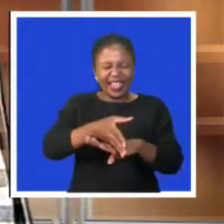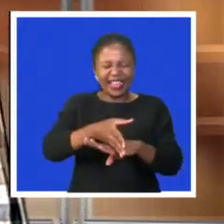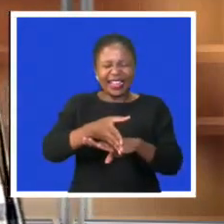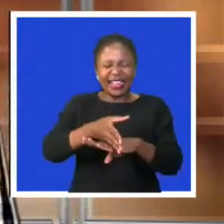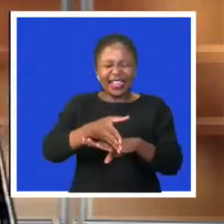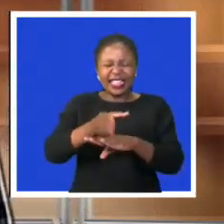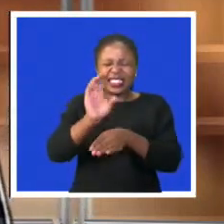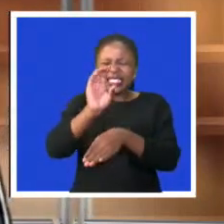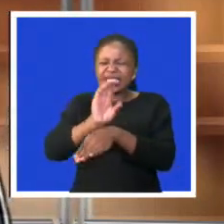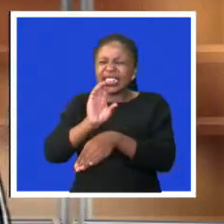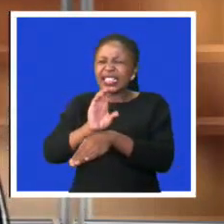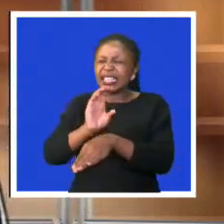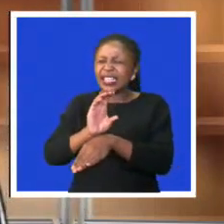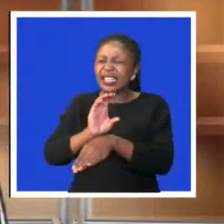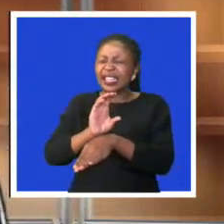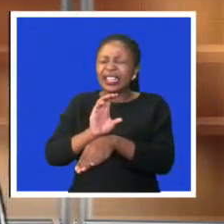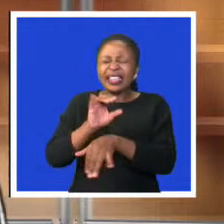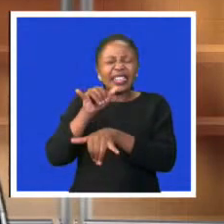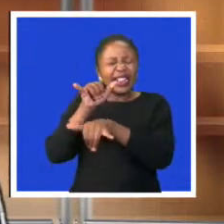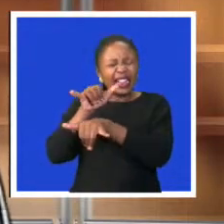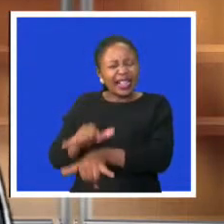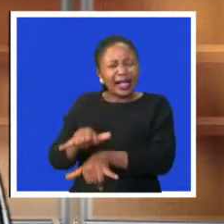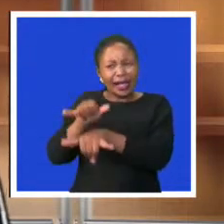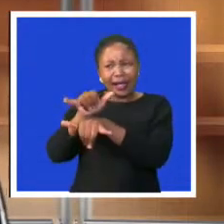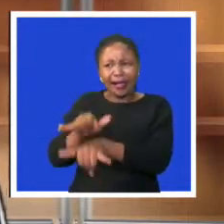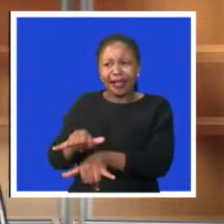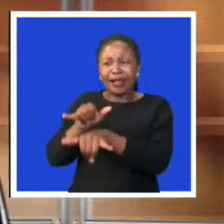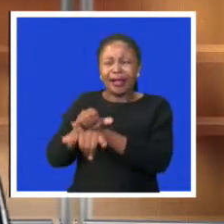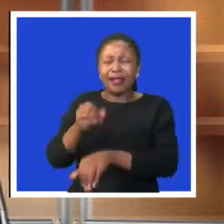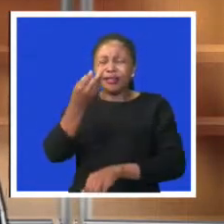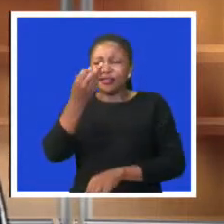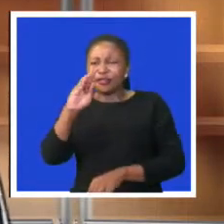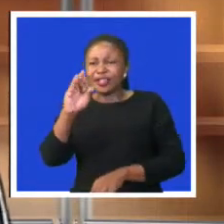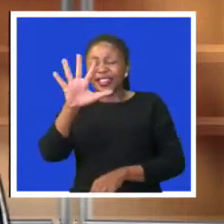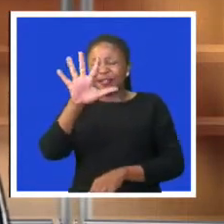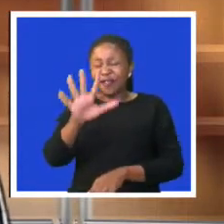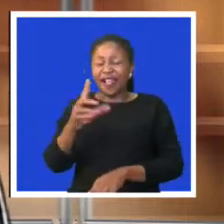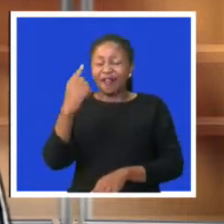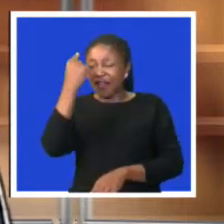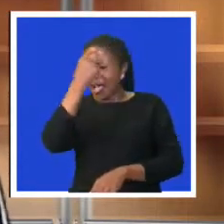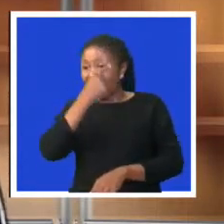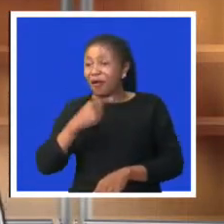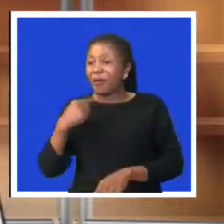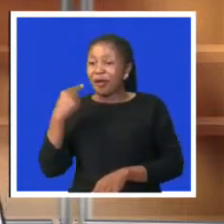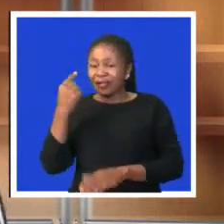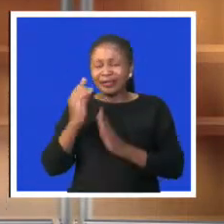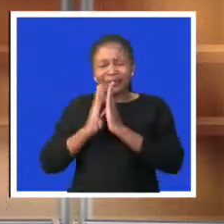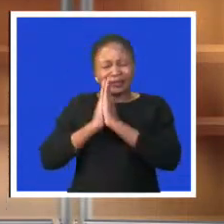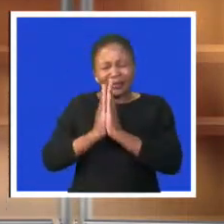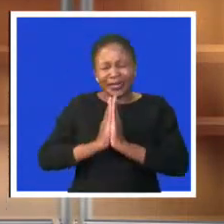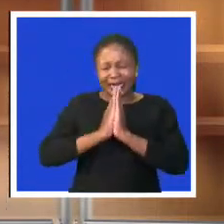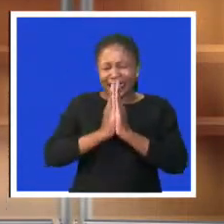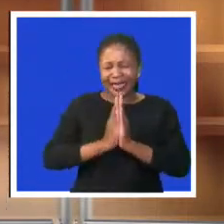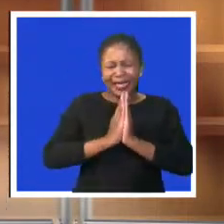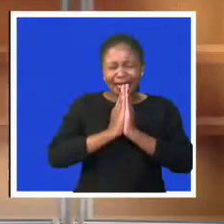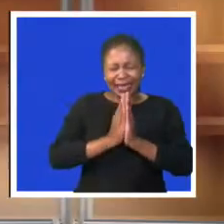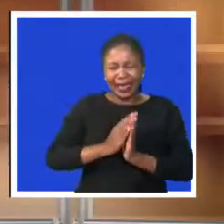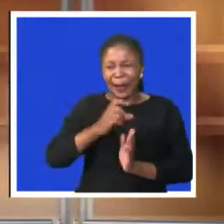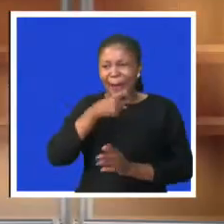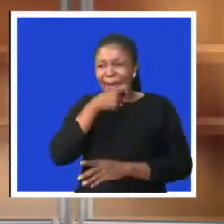about 25 hours praying and fasting in the